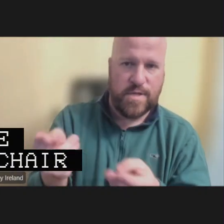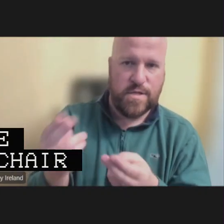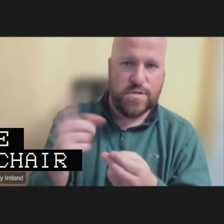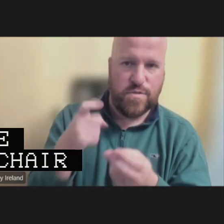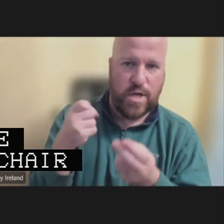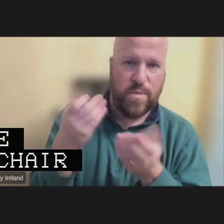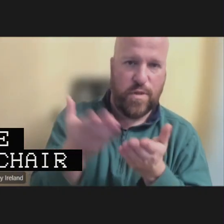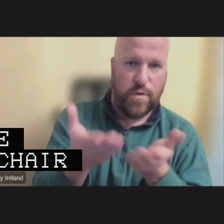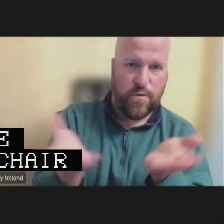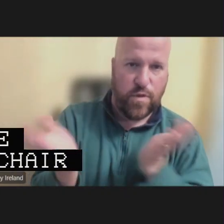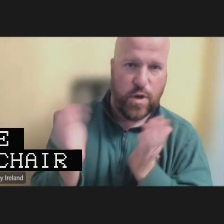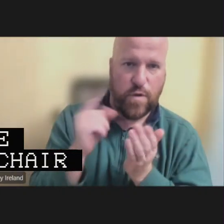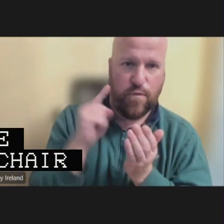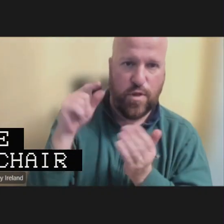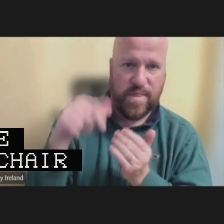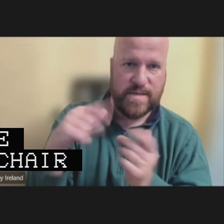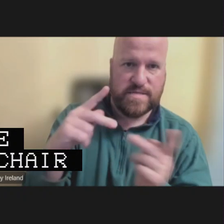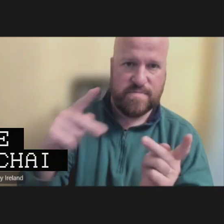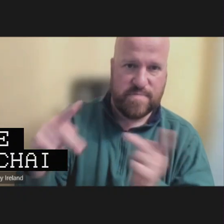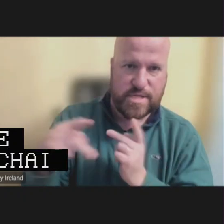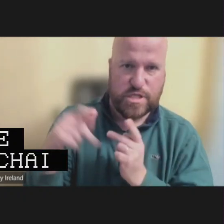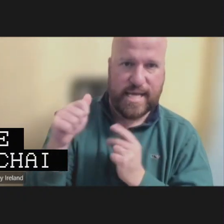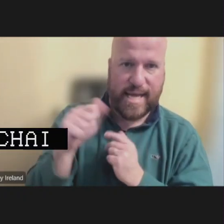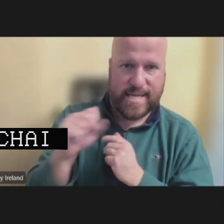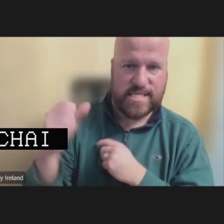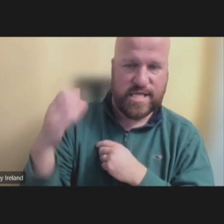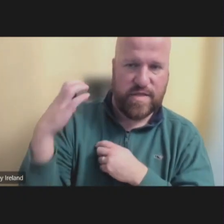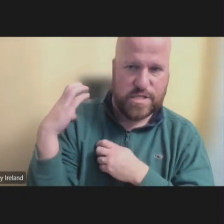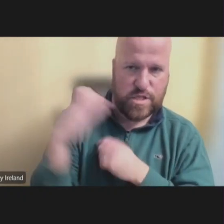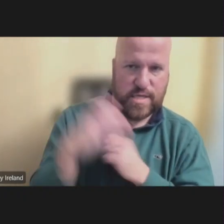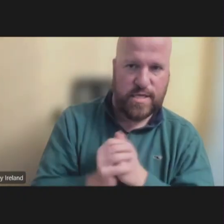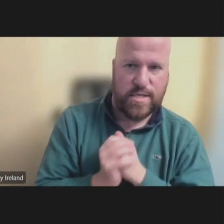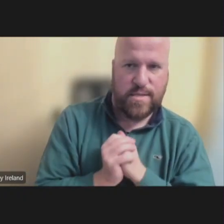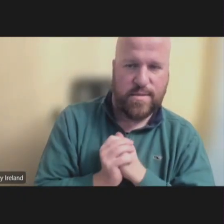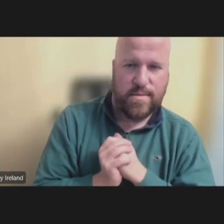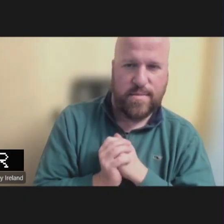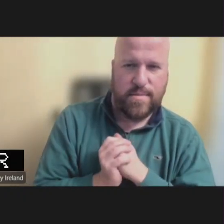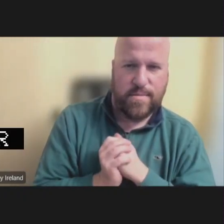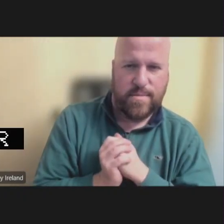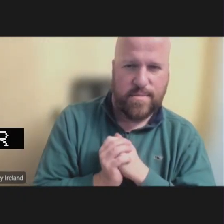So again, are there any other nominations from the floor for the position of chair?